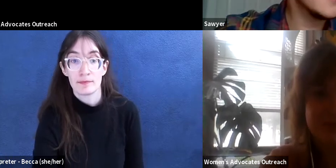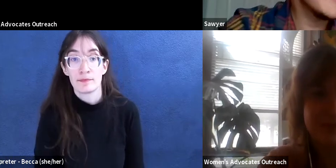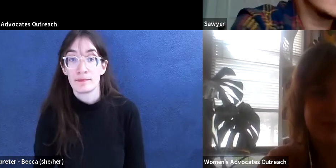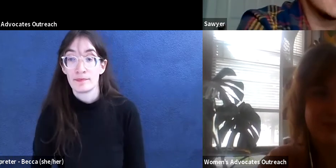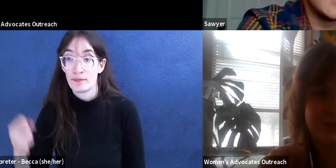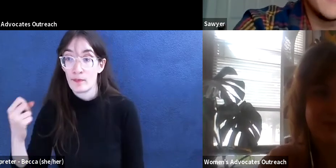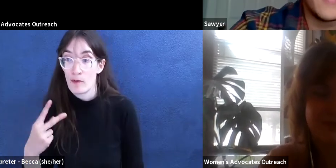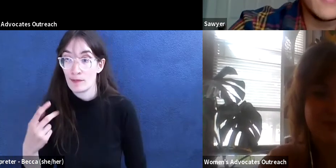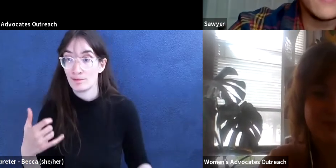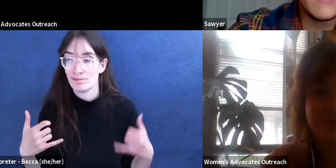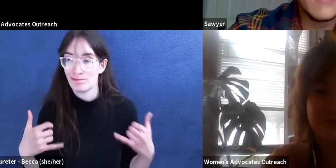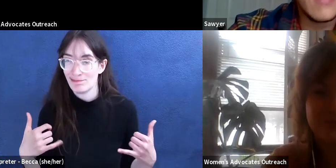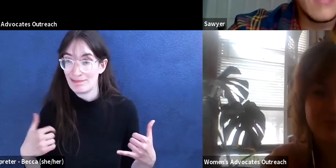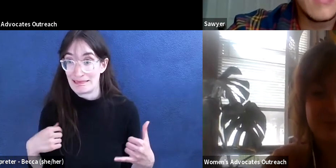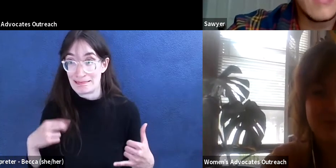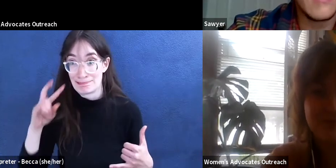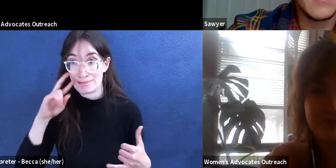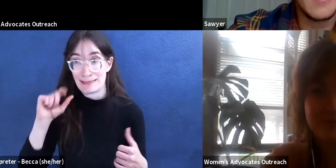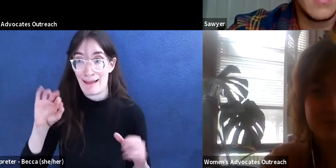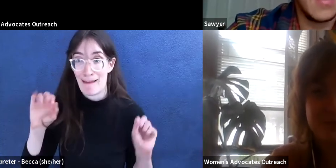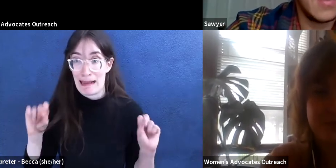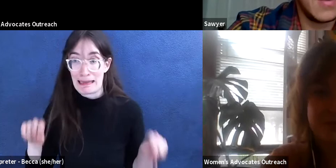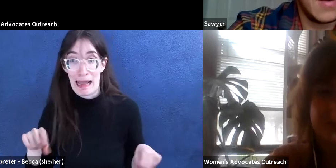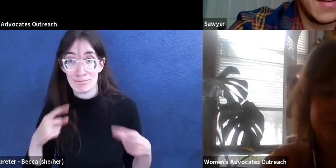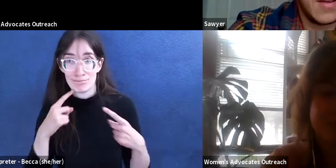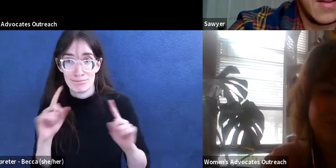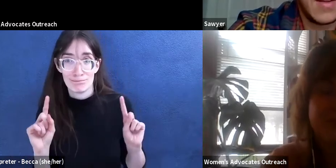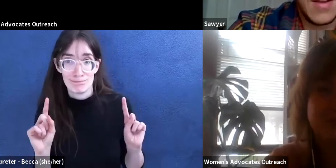like the parent to get a,